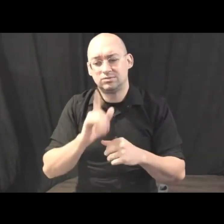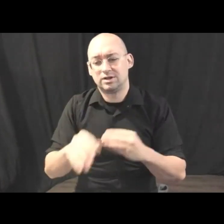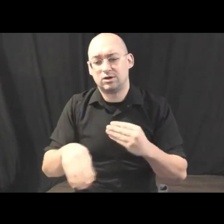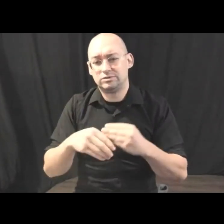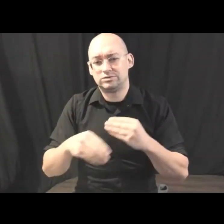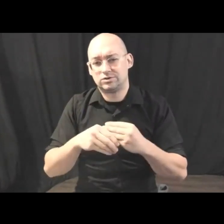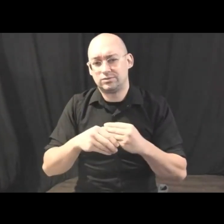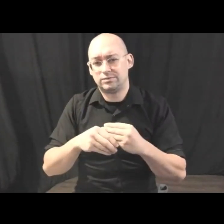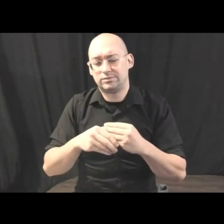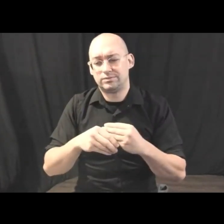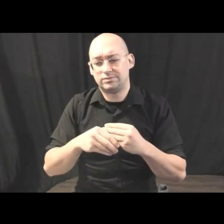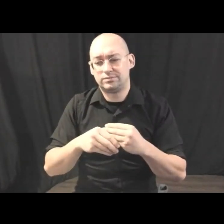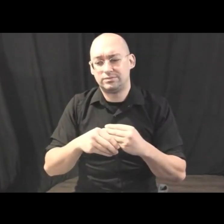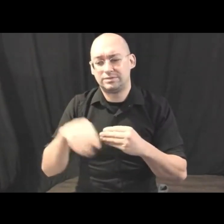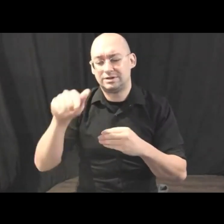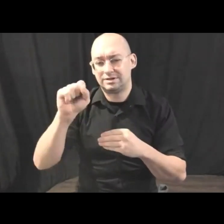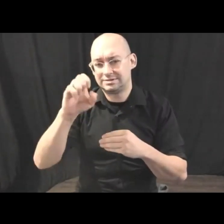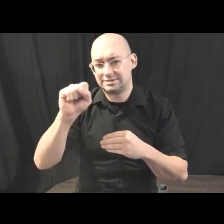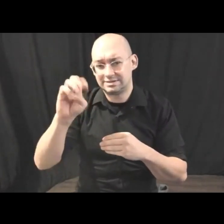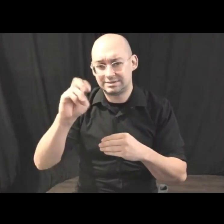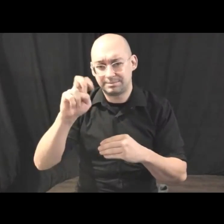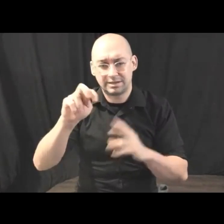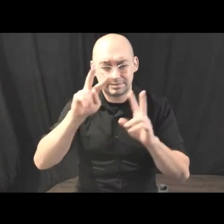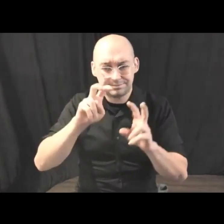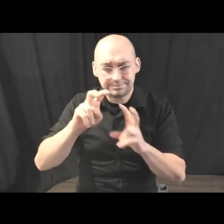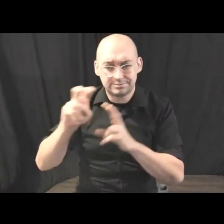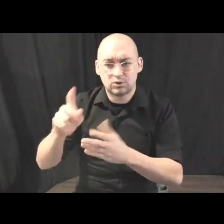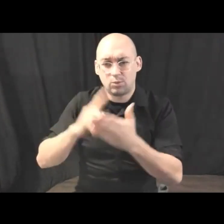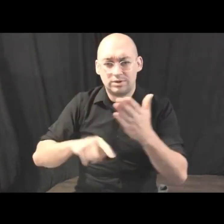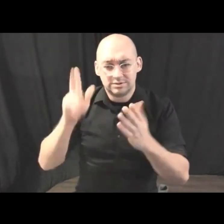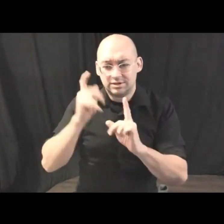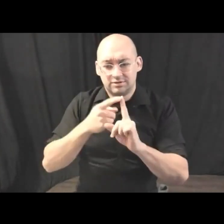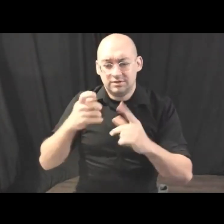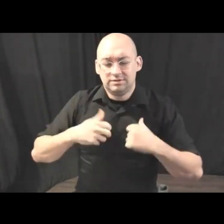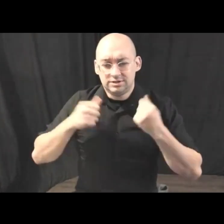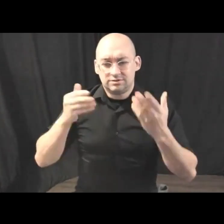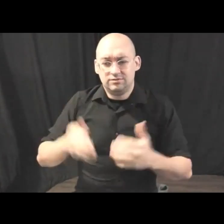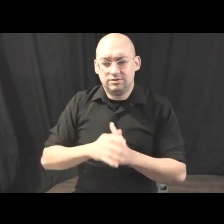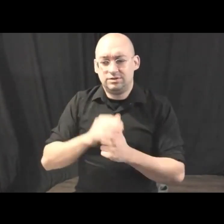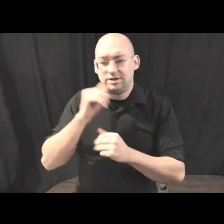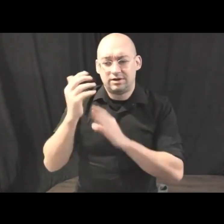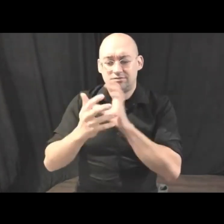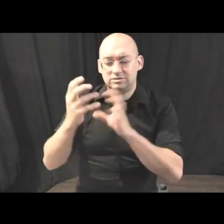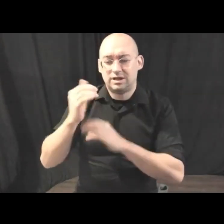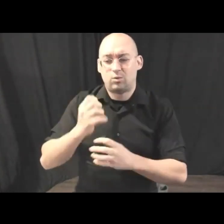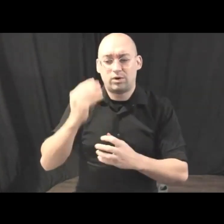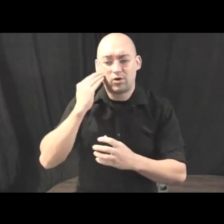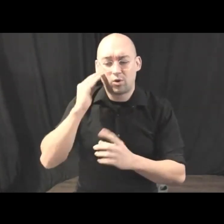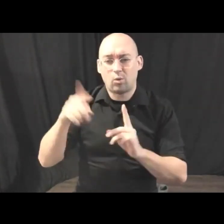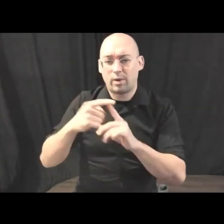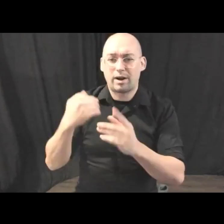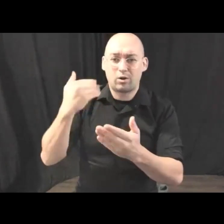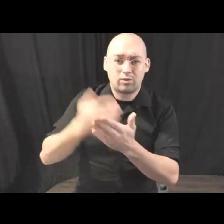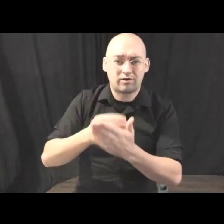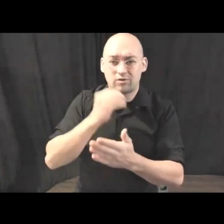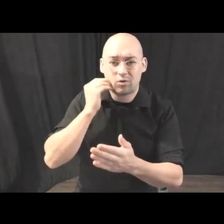kind of assessment and analysis of what is he hearing from survivors that's not the confusion. I want to know when I can go back home if I have one to go back